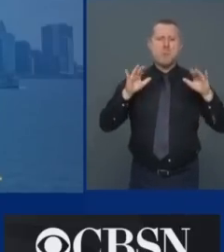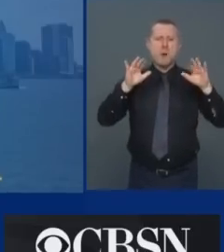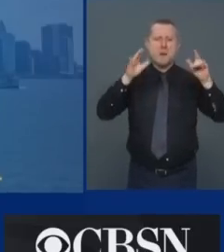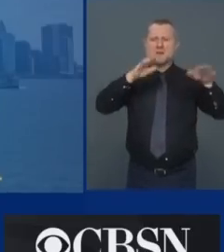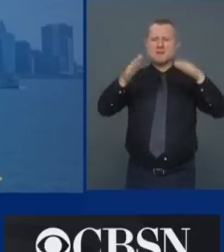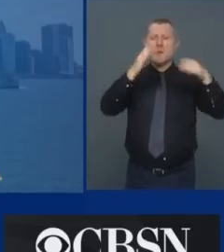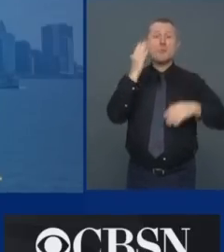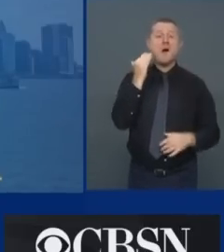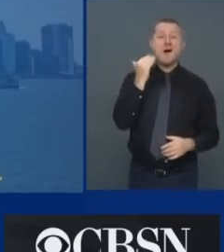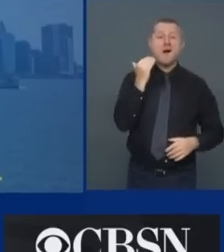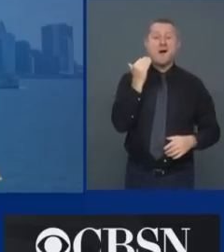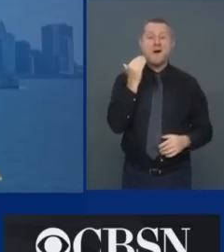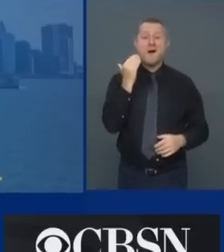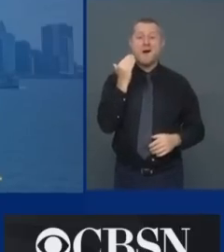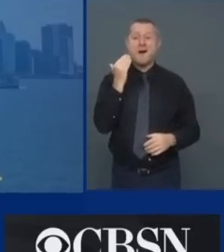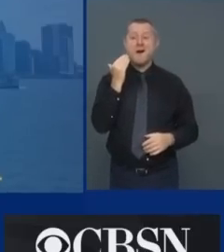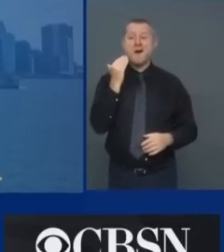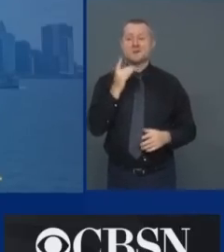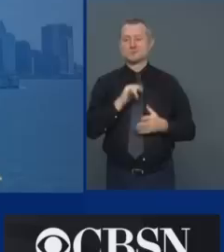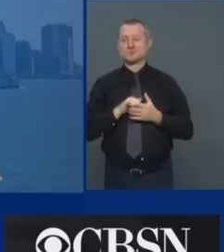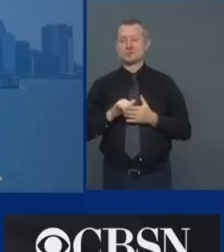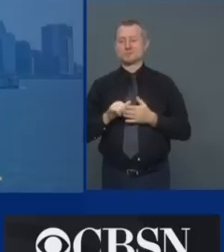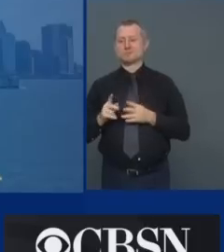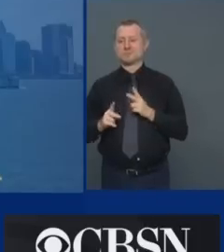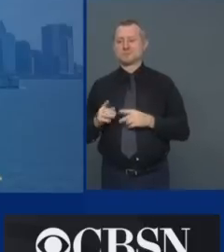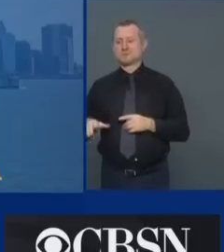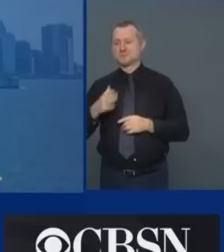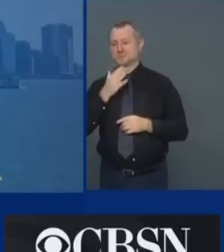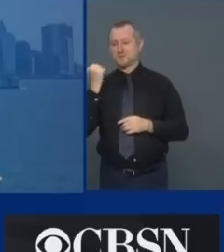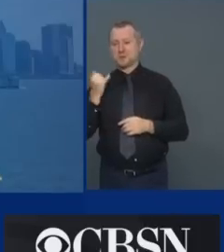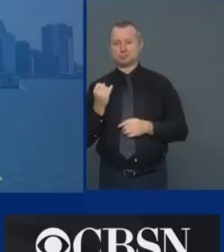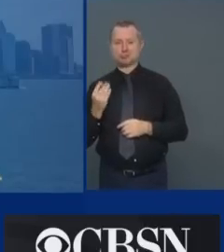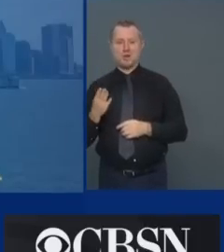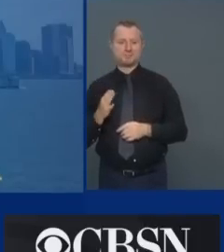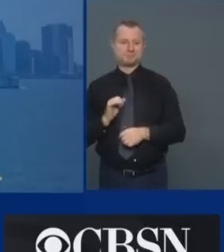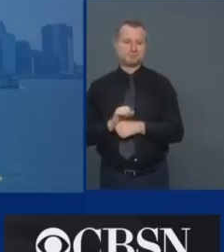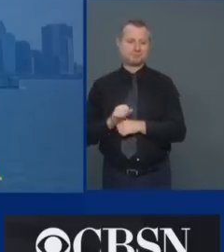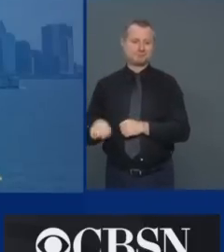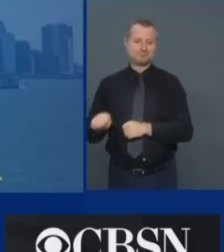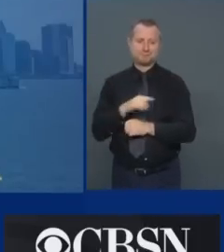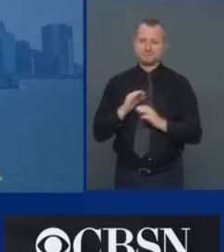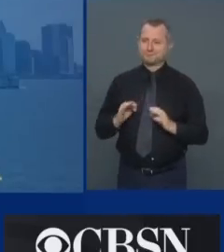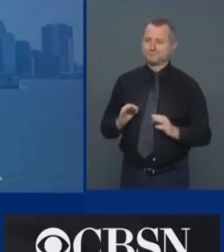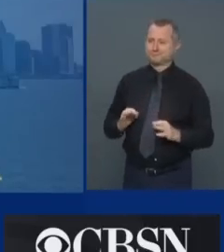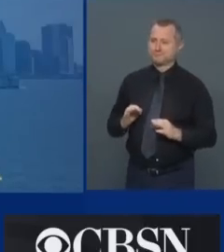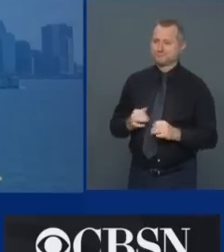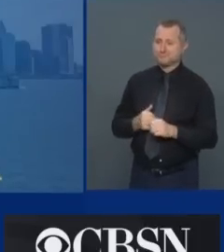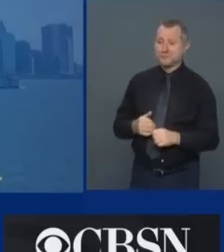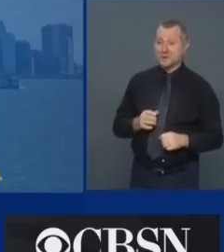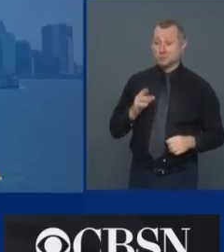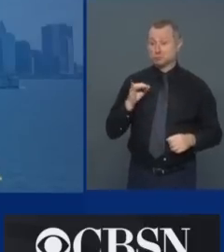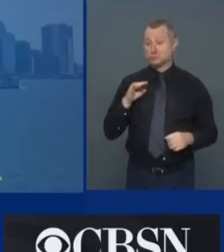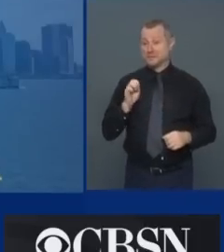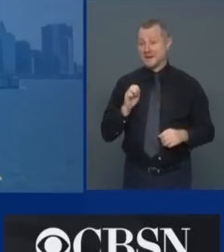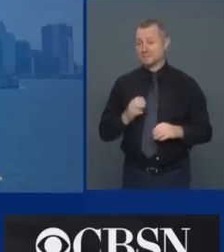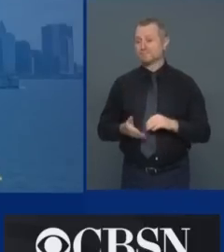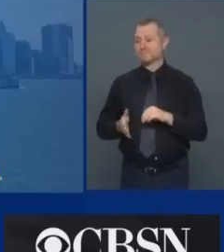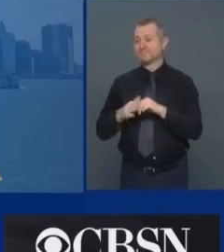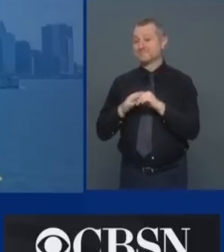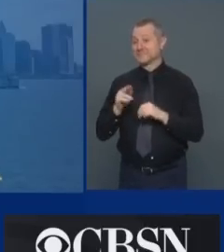Because New Yorkers did a better job. That's why. The crime problem in New York City doesn't get better on its